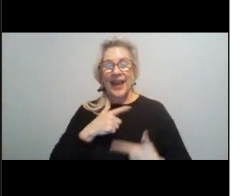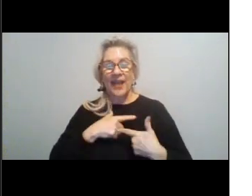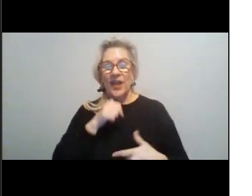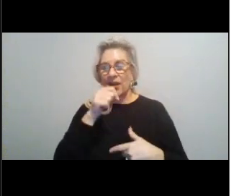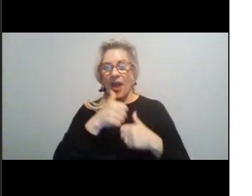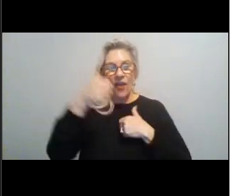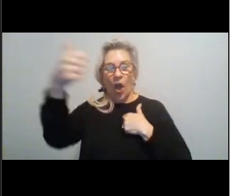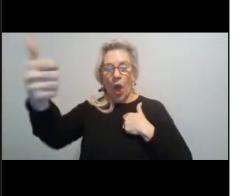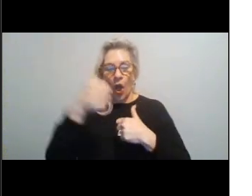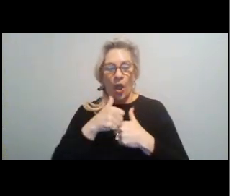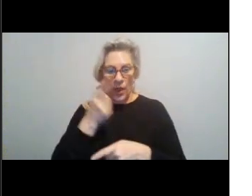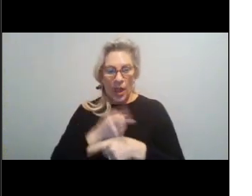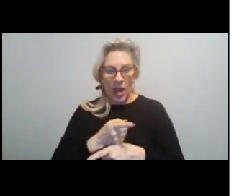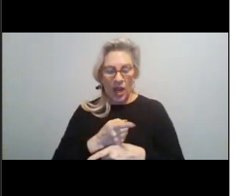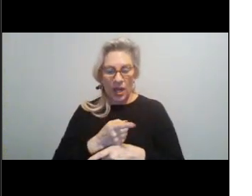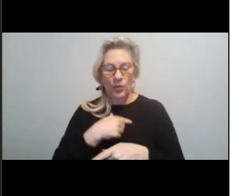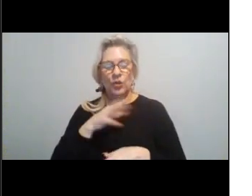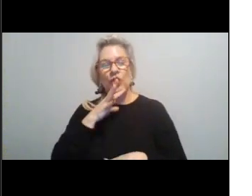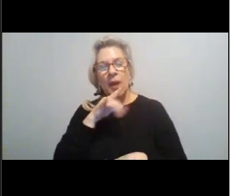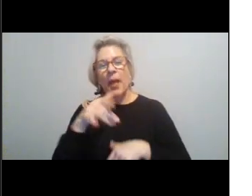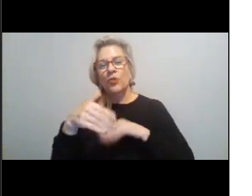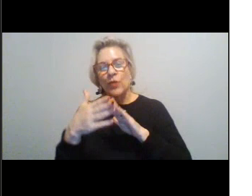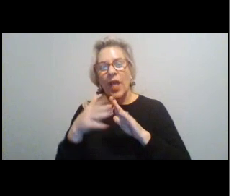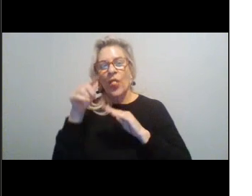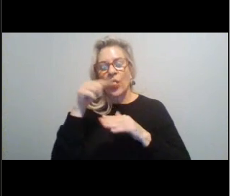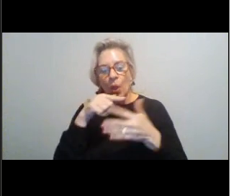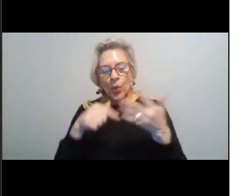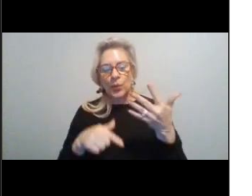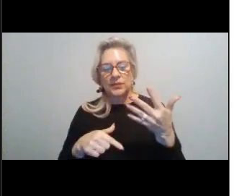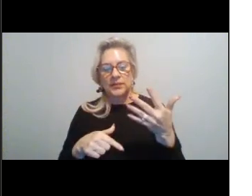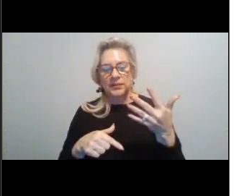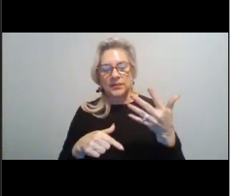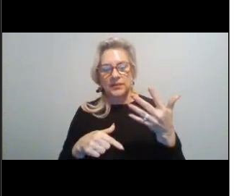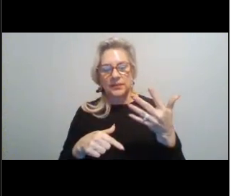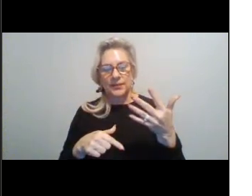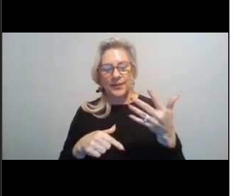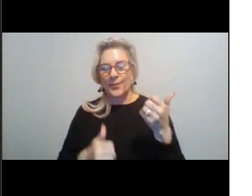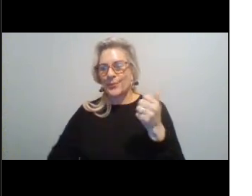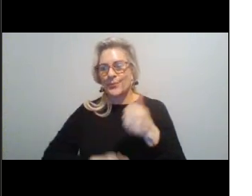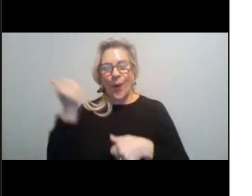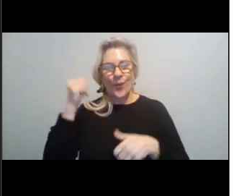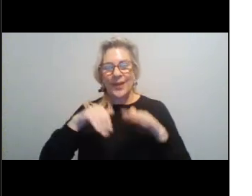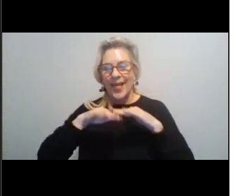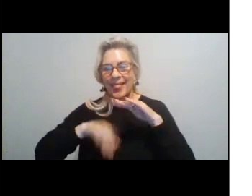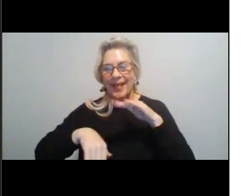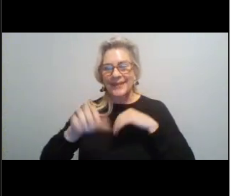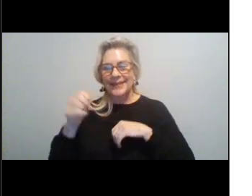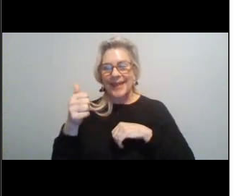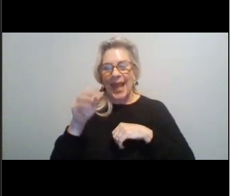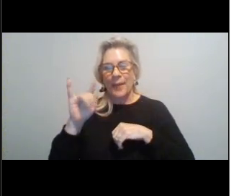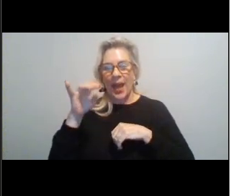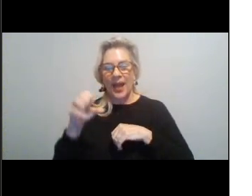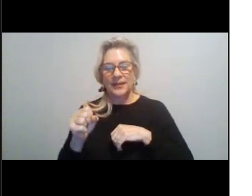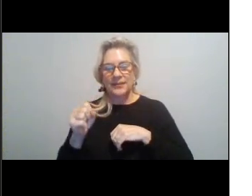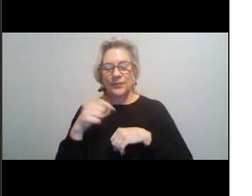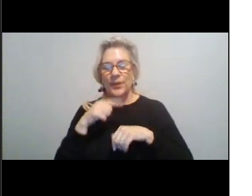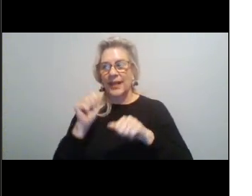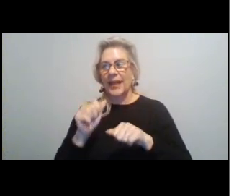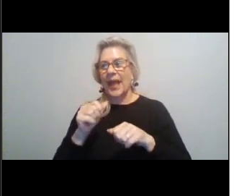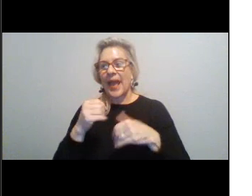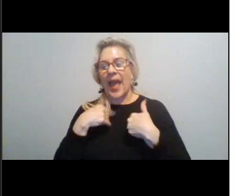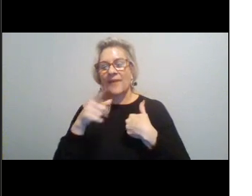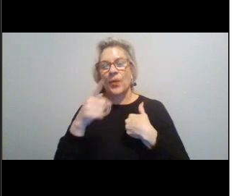very far. And we want to address those trips. 90% of our trips are less than 10 miles. If we can get them on